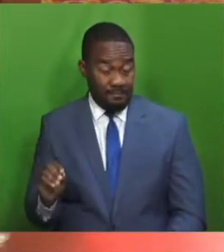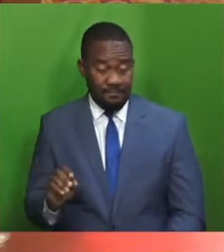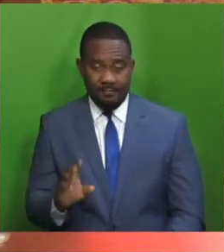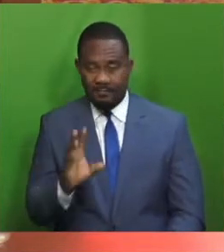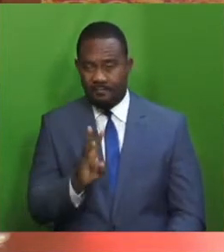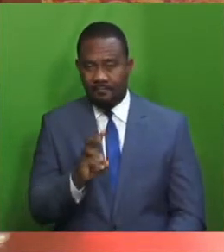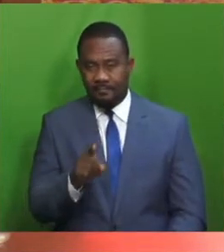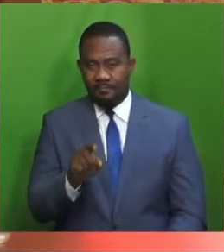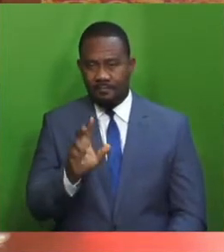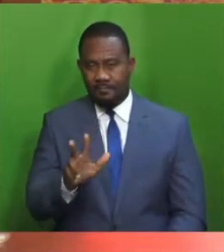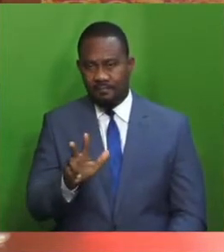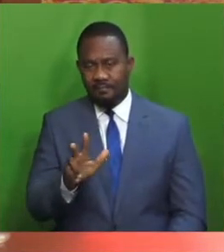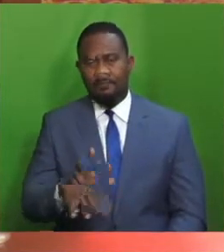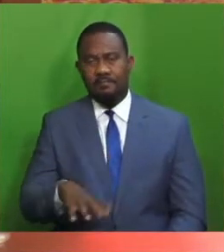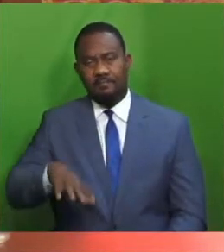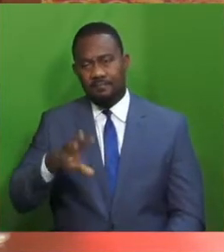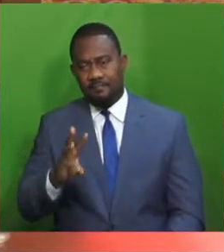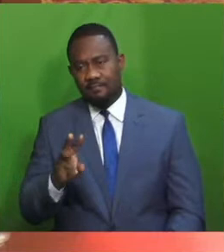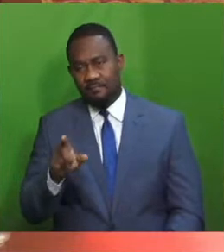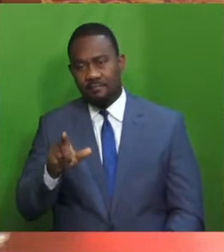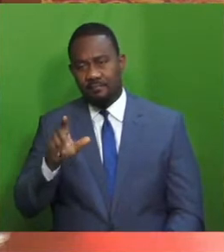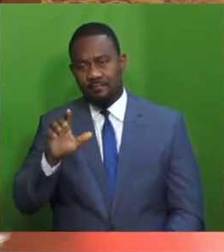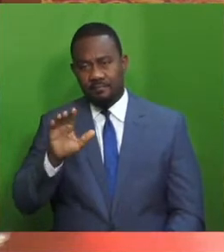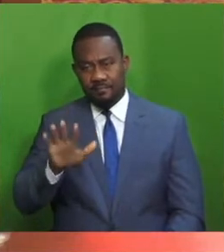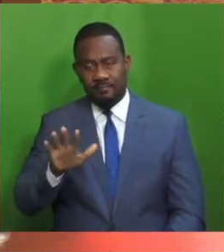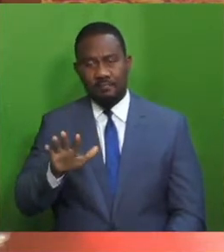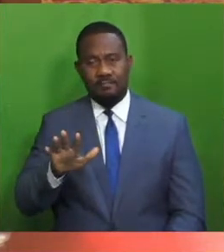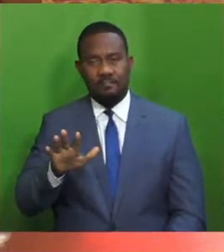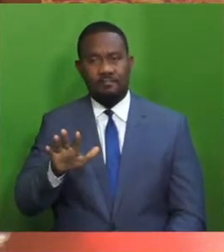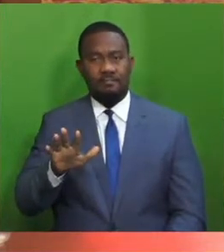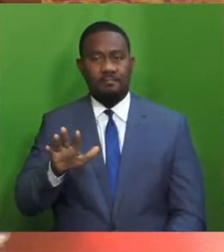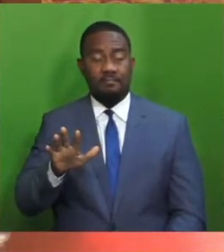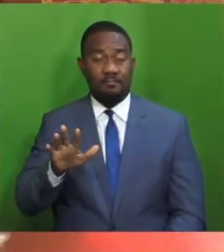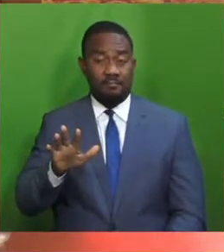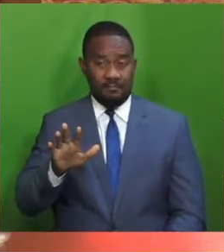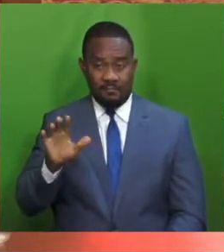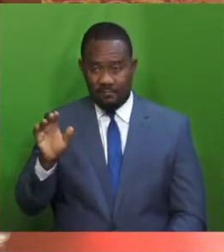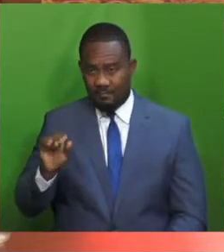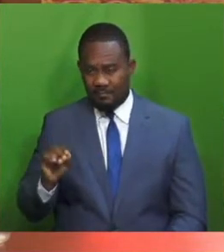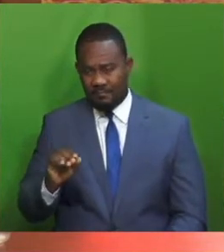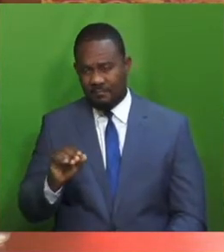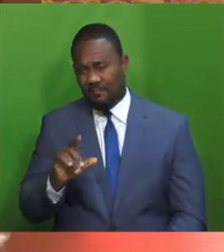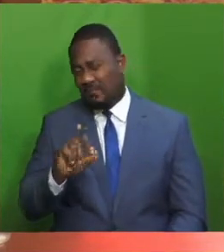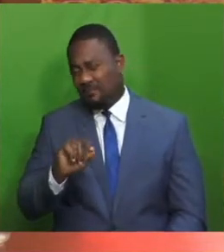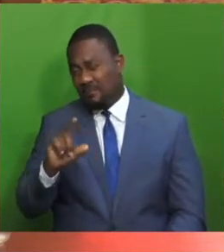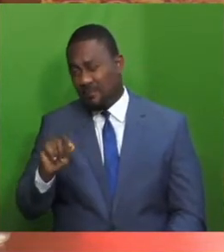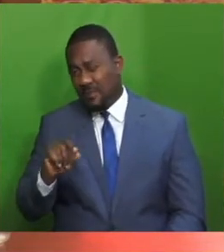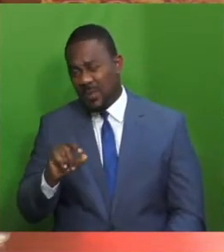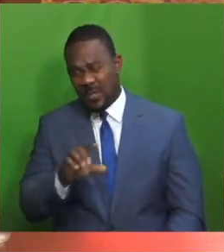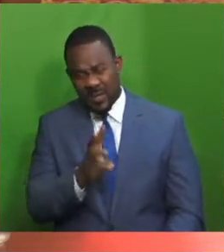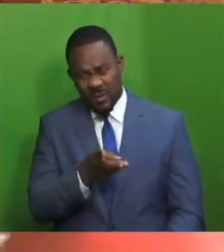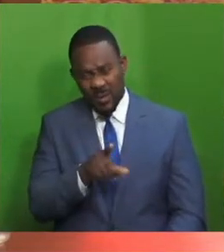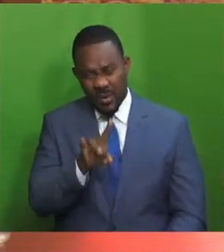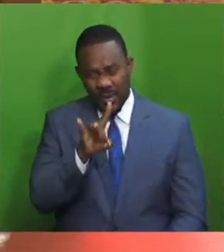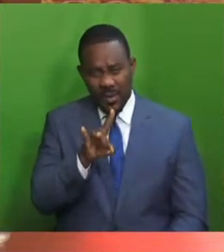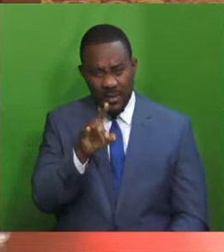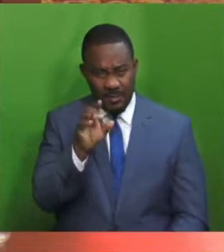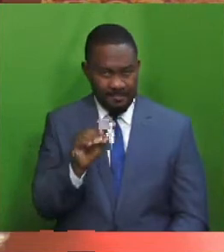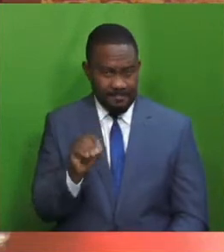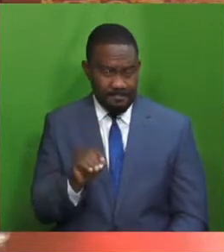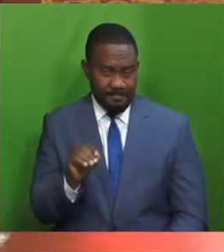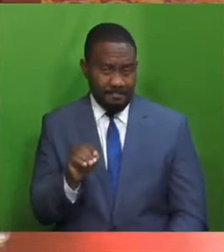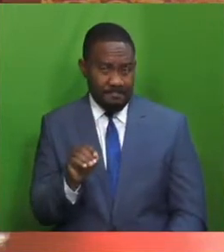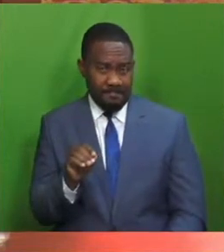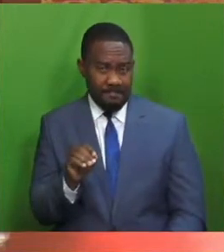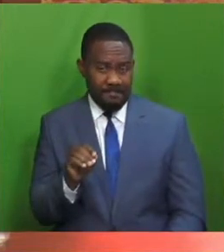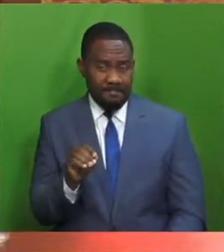in 2018, 6.5 in 2019. The economy was targeted to grow at 6.8% at the outset